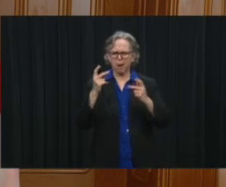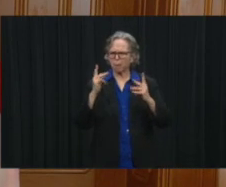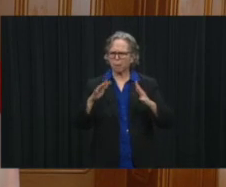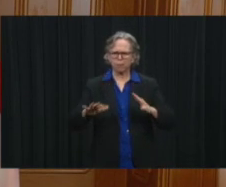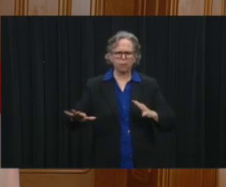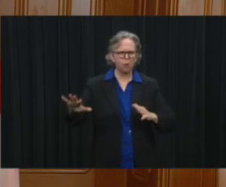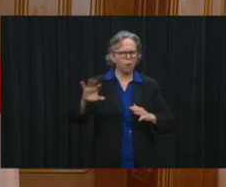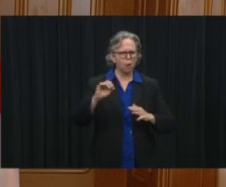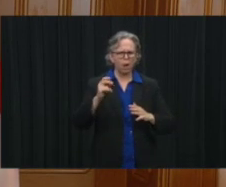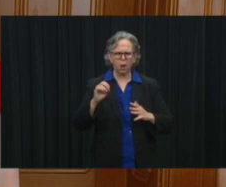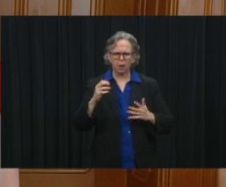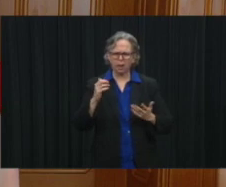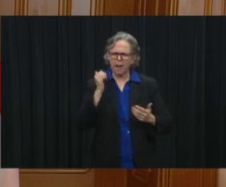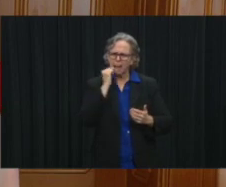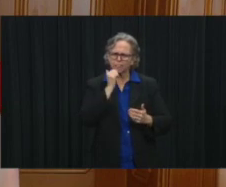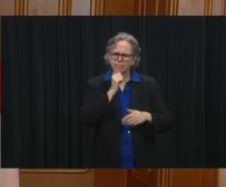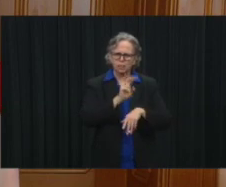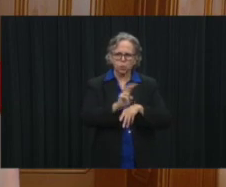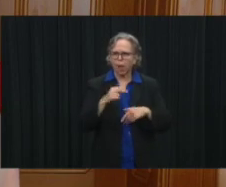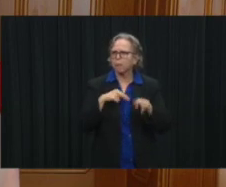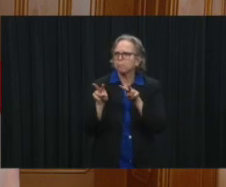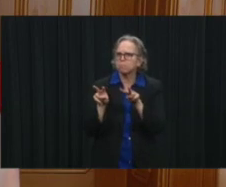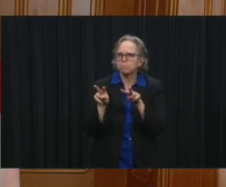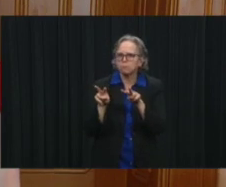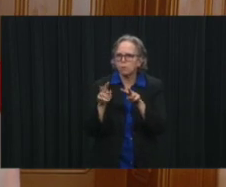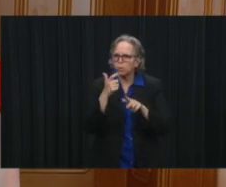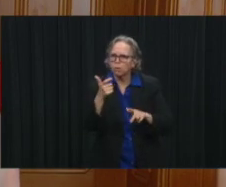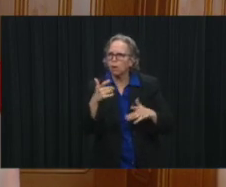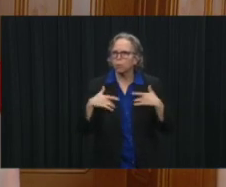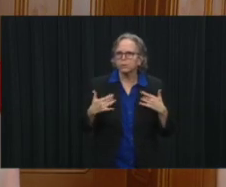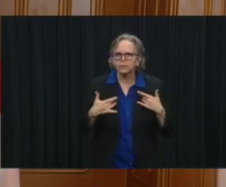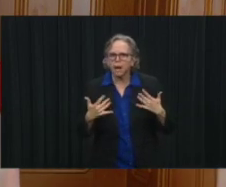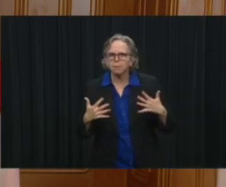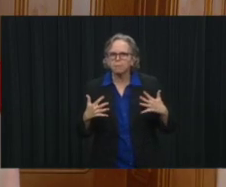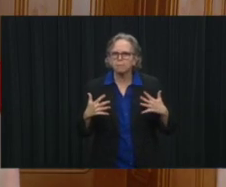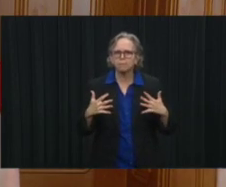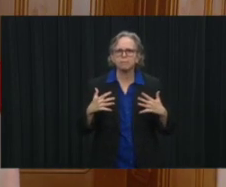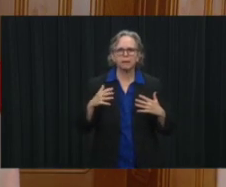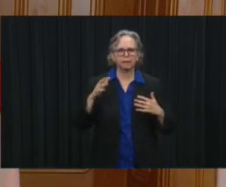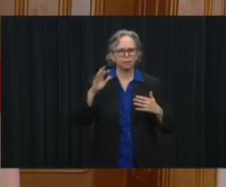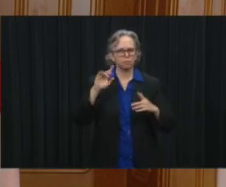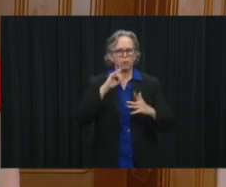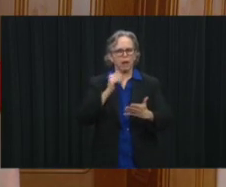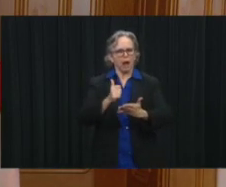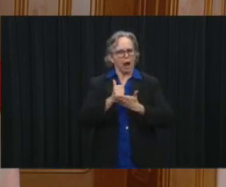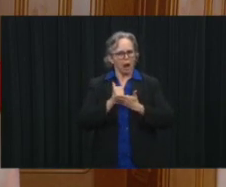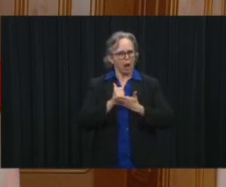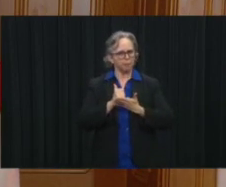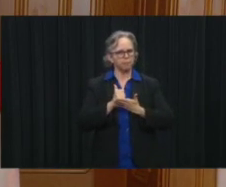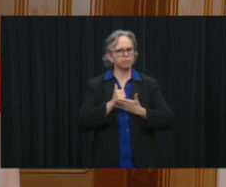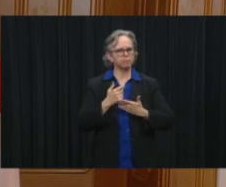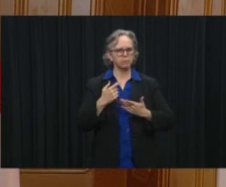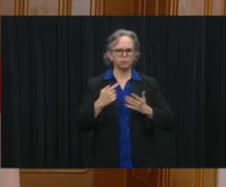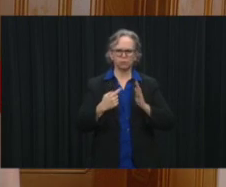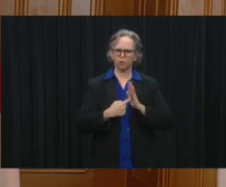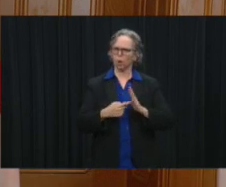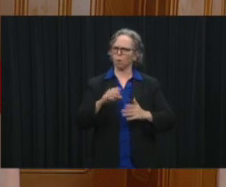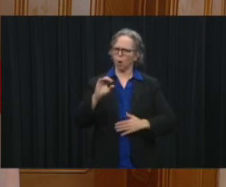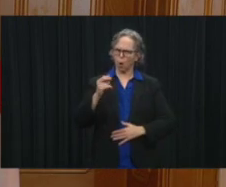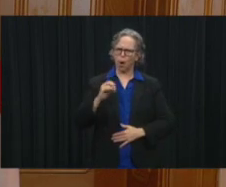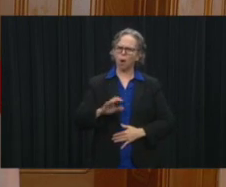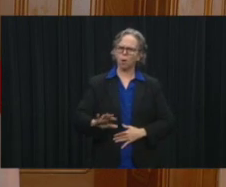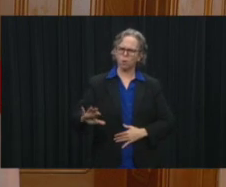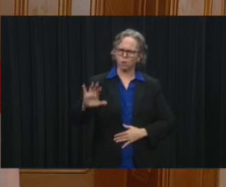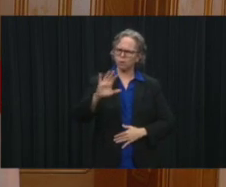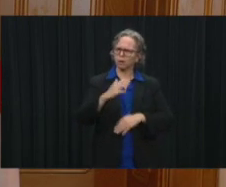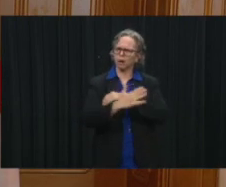2 o'clock press conferences, and I think it's helped to put Ohio in a leadership role nationally and helped to provide a model for other